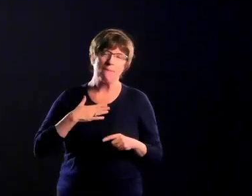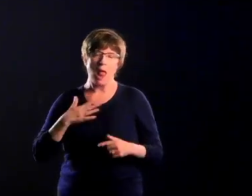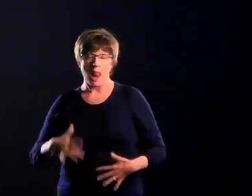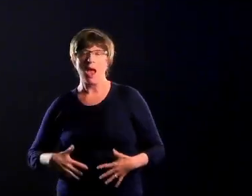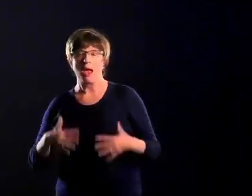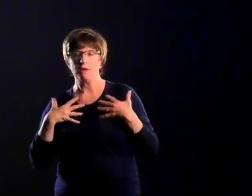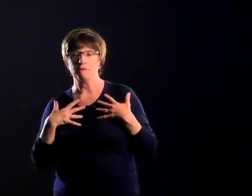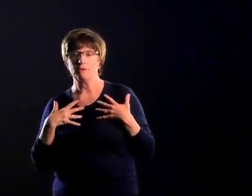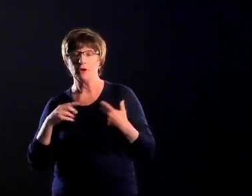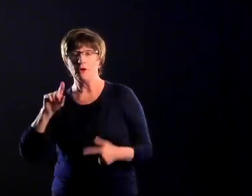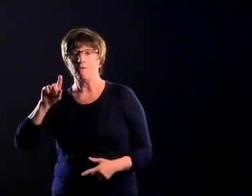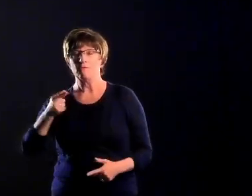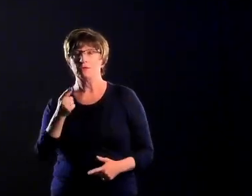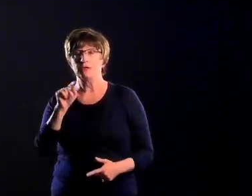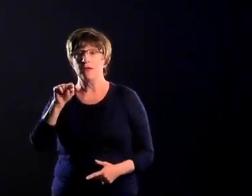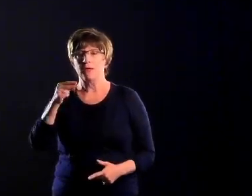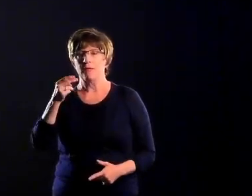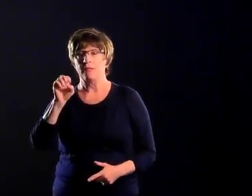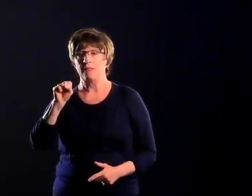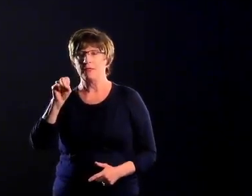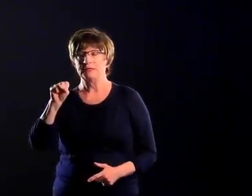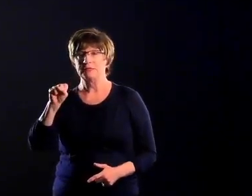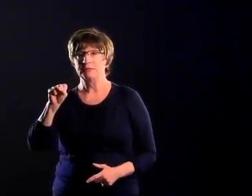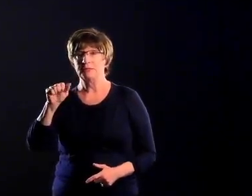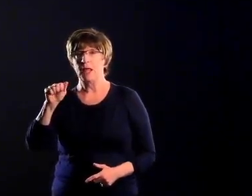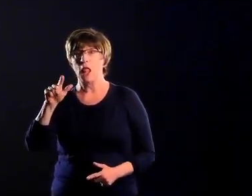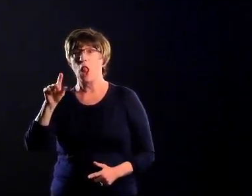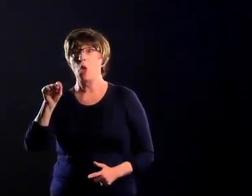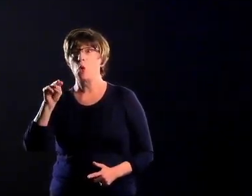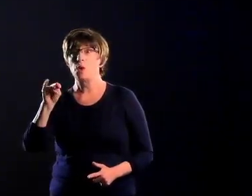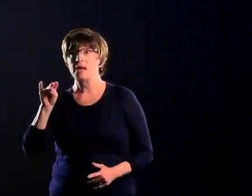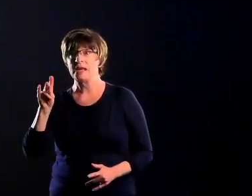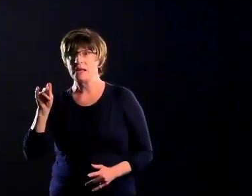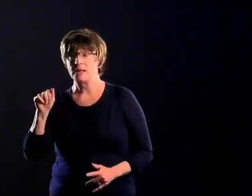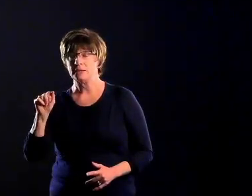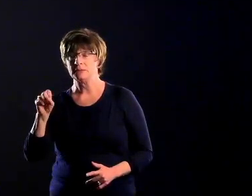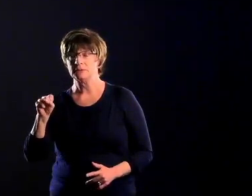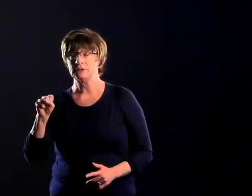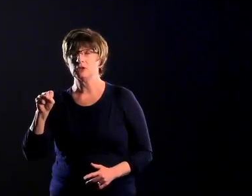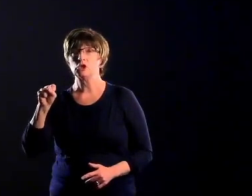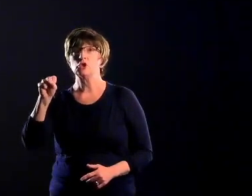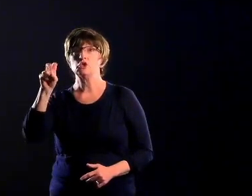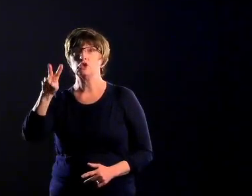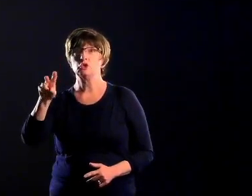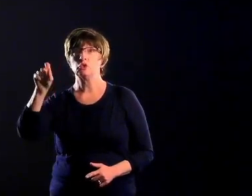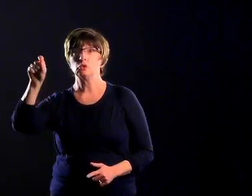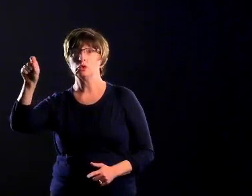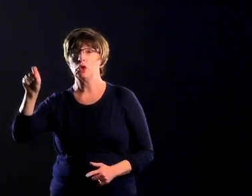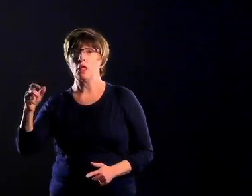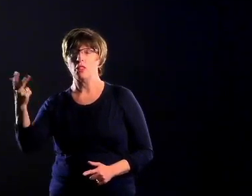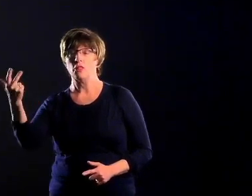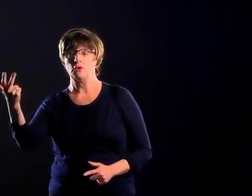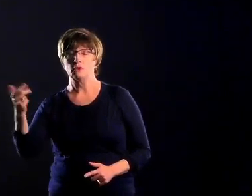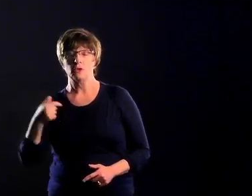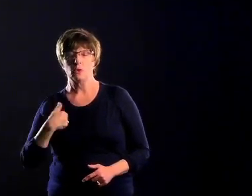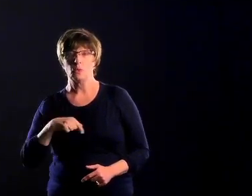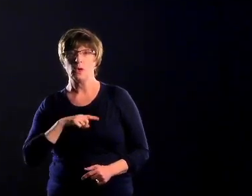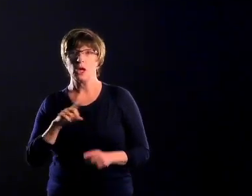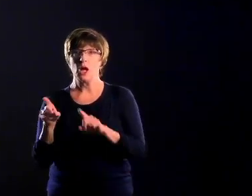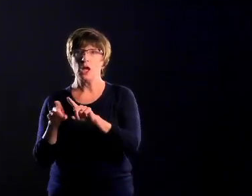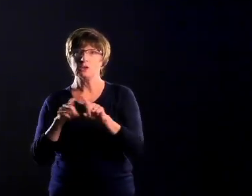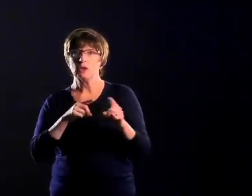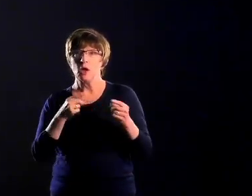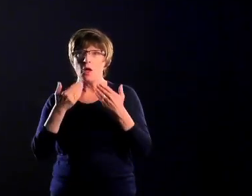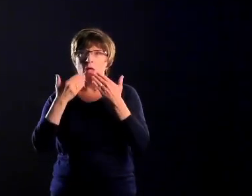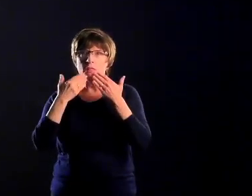1 Thessalonians chapter 2, verse 13. Says, and we also thank God continually